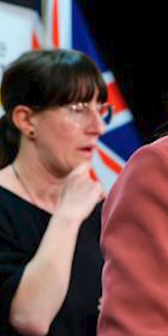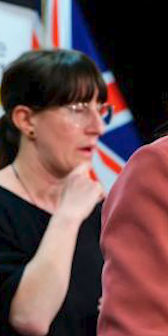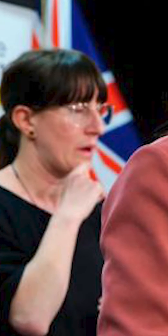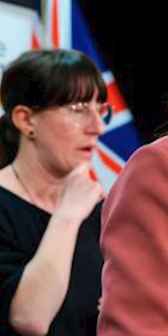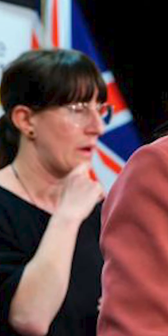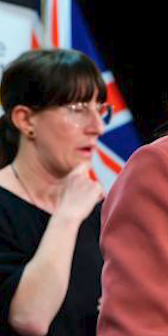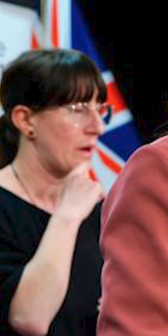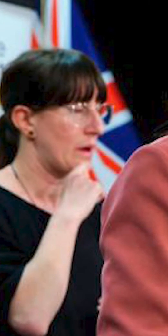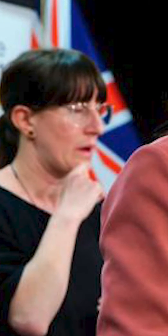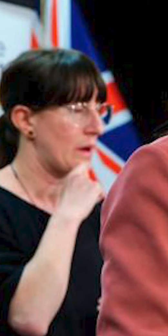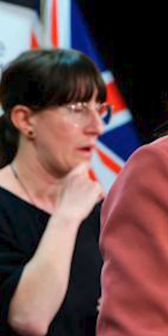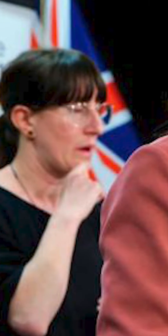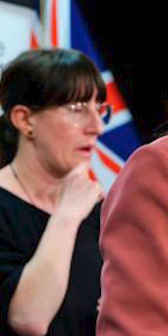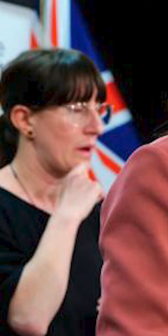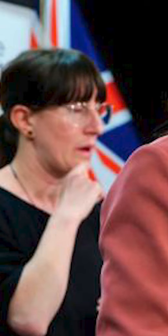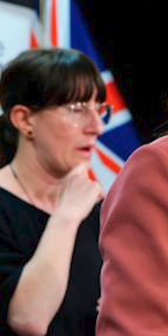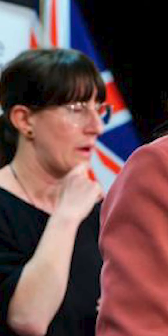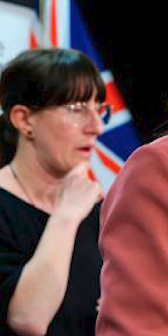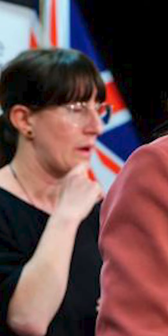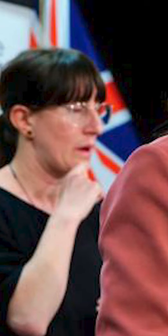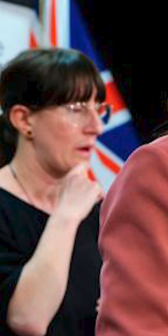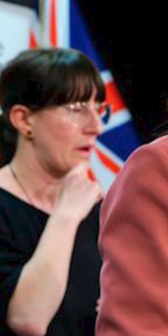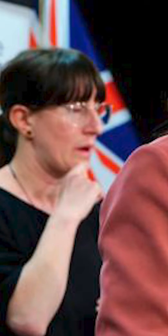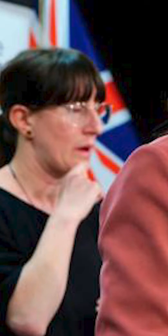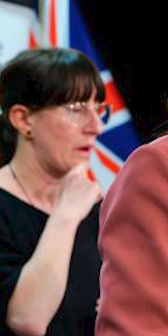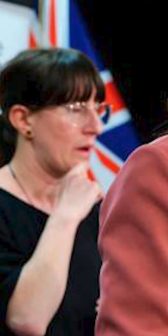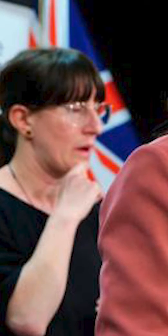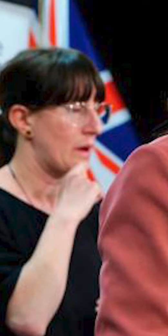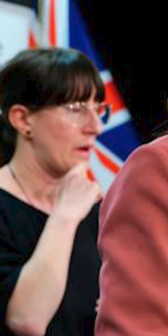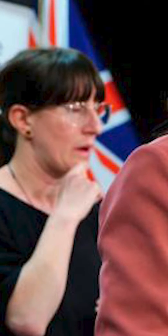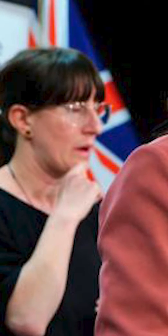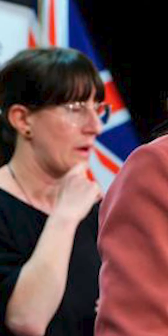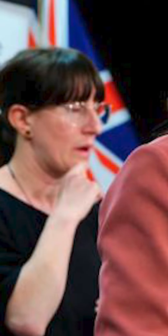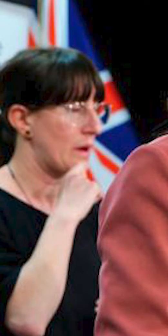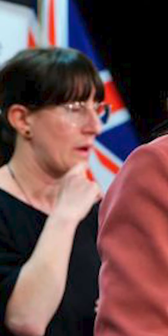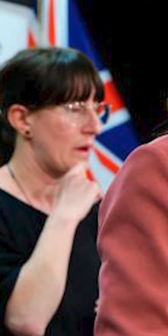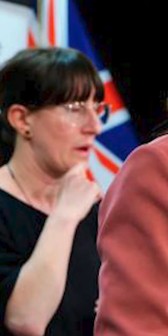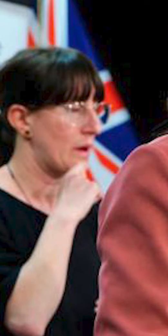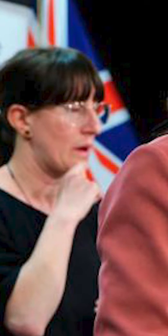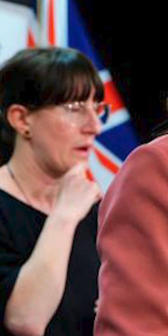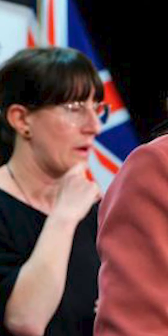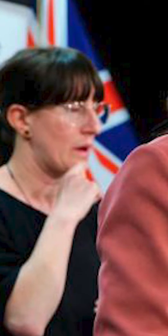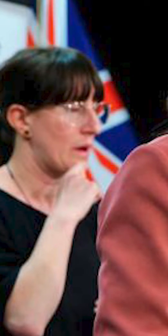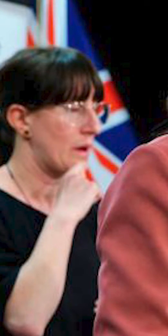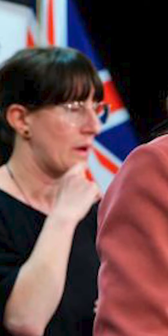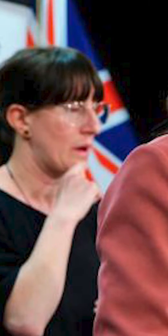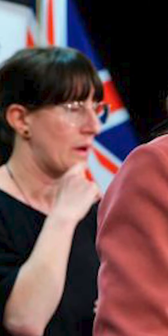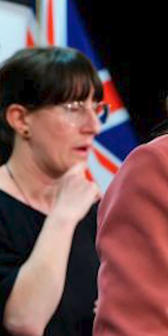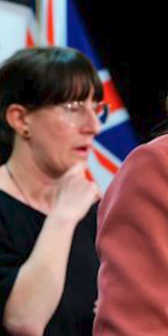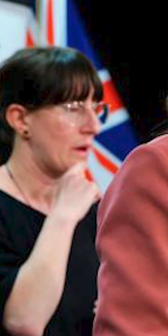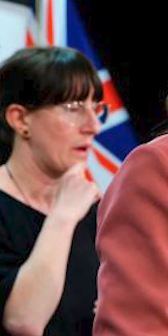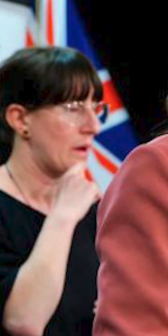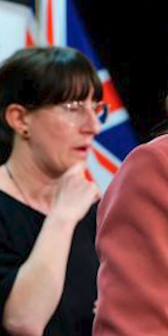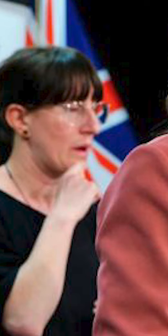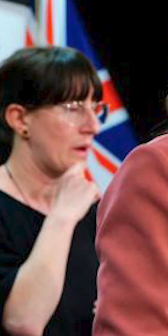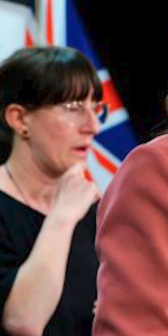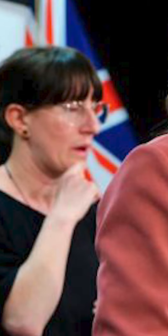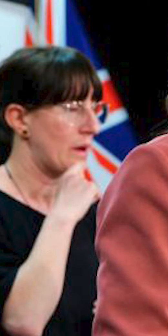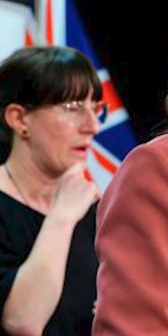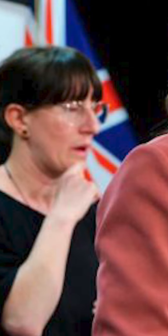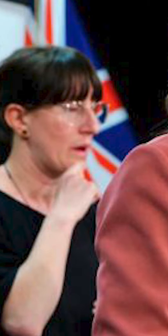our community, Ardern said. We're in the position to learn from experience overseas, and what actions